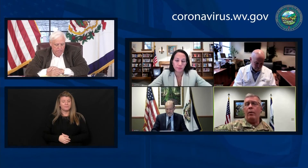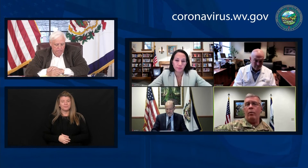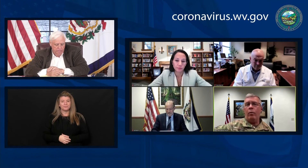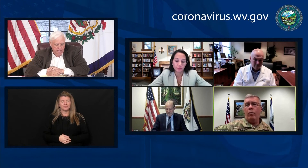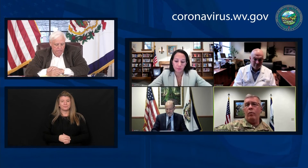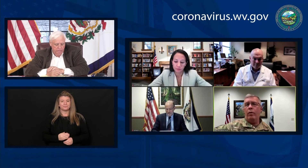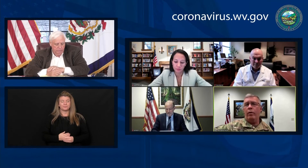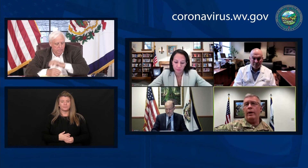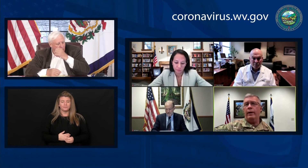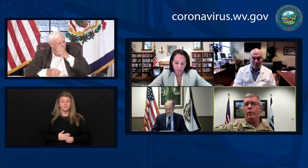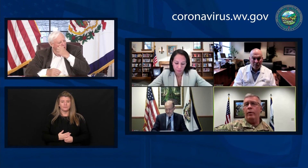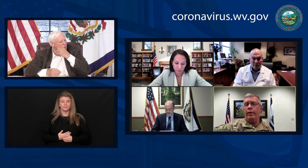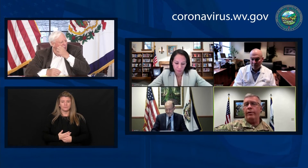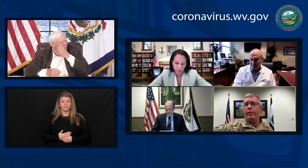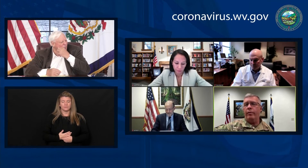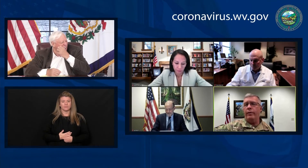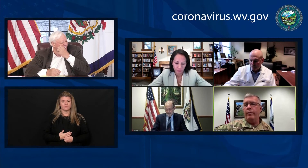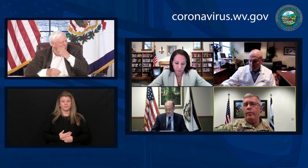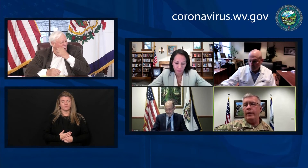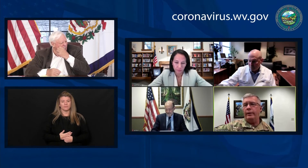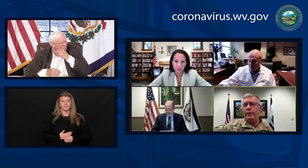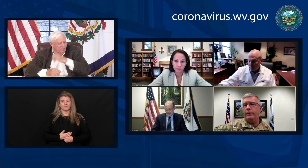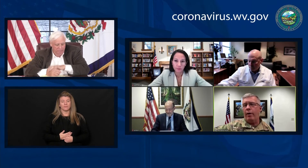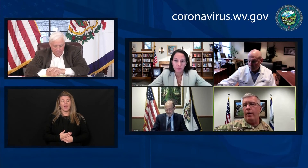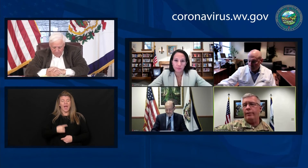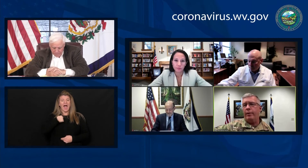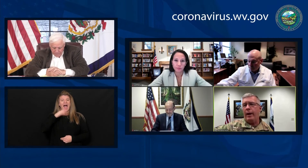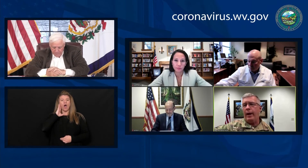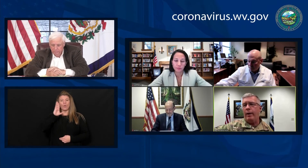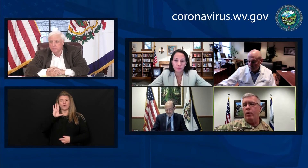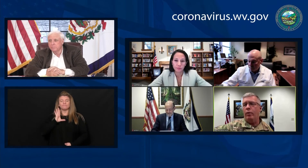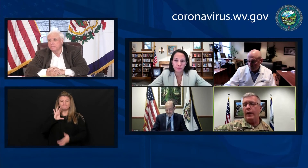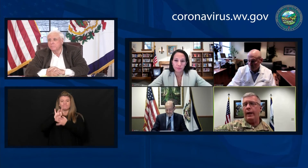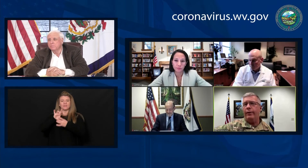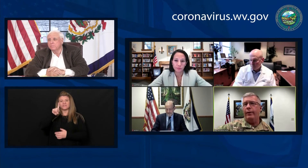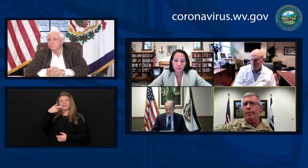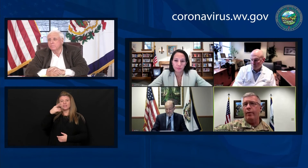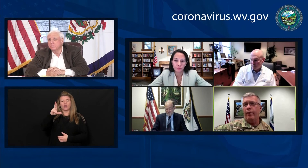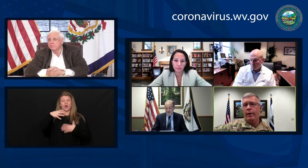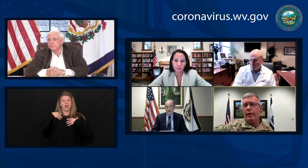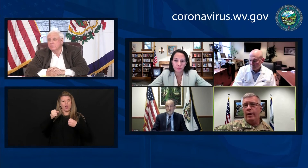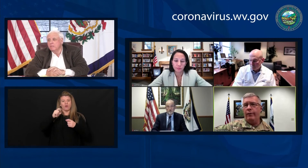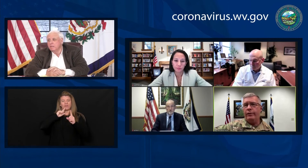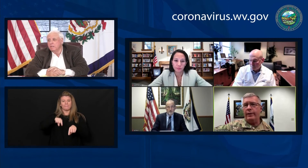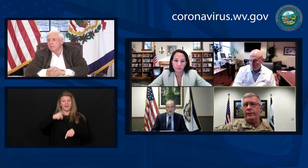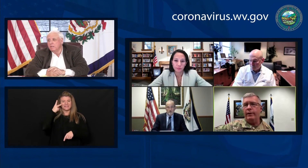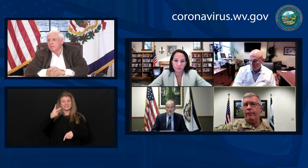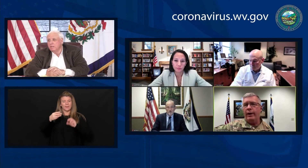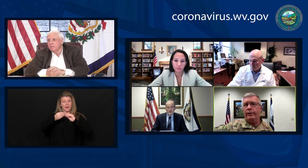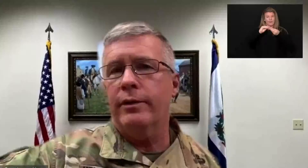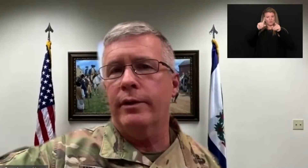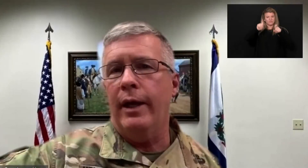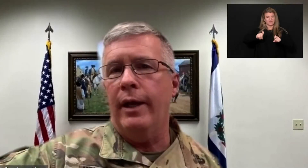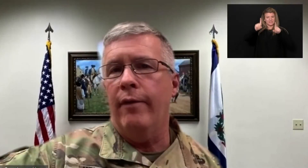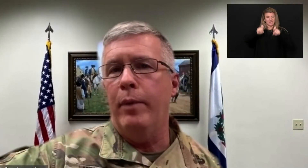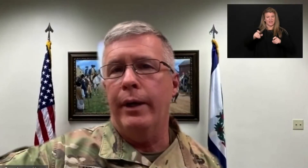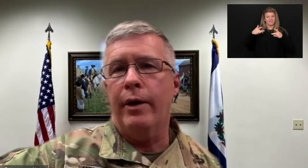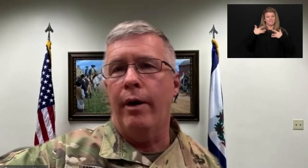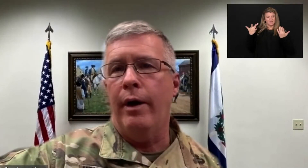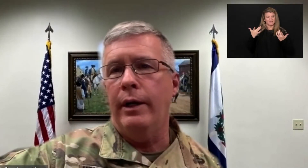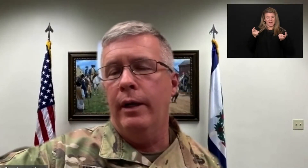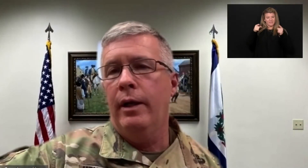Matthew, we'll get with DHHR Health Command. We'll look at the number of testing events that